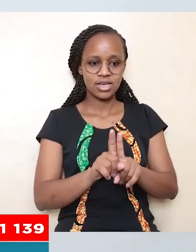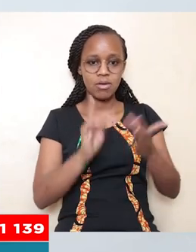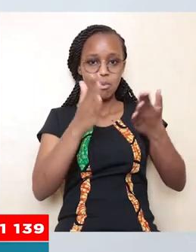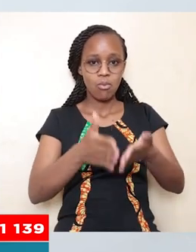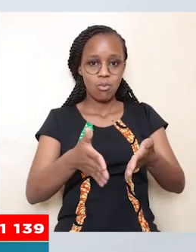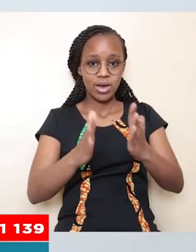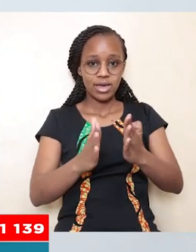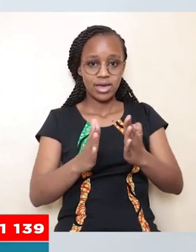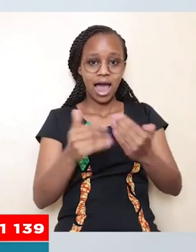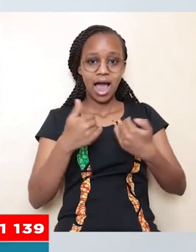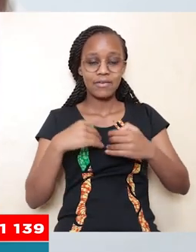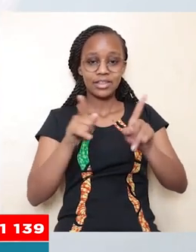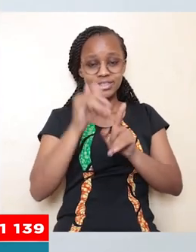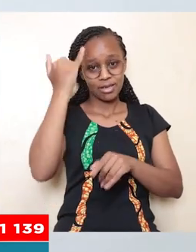viewpoint.